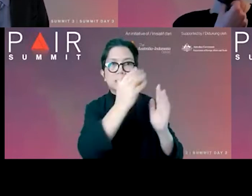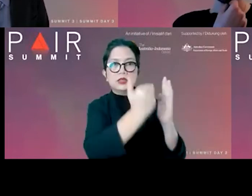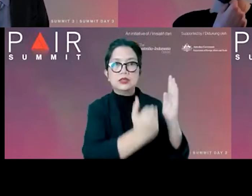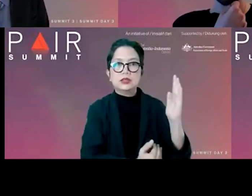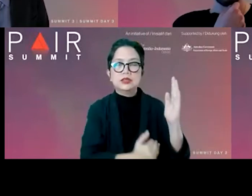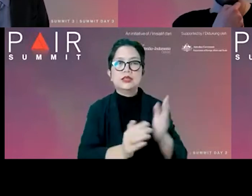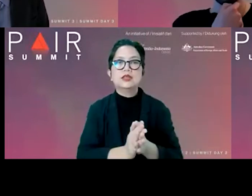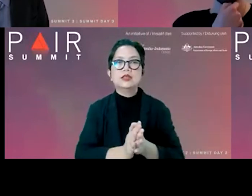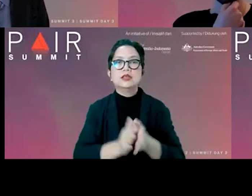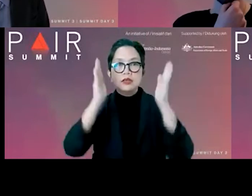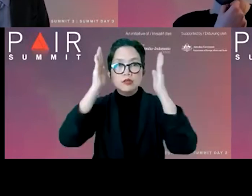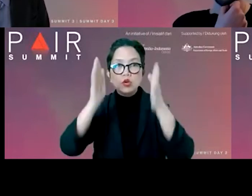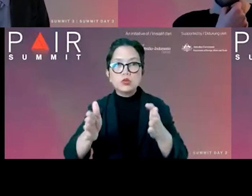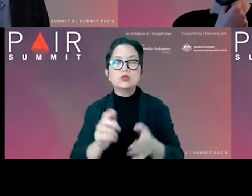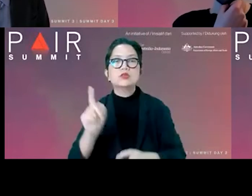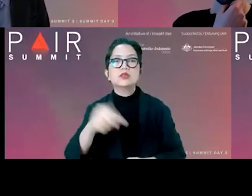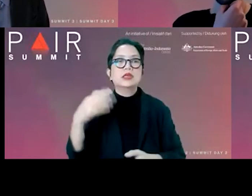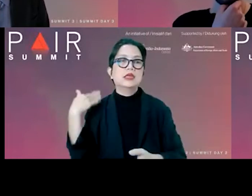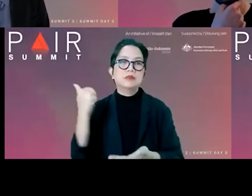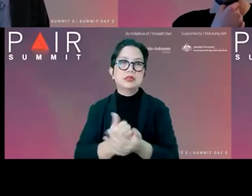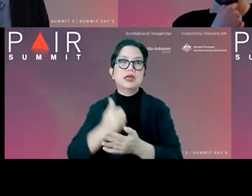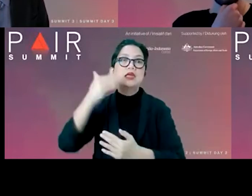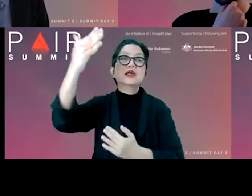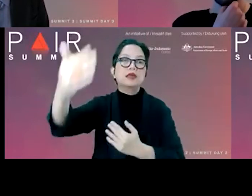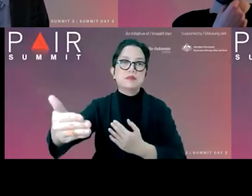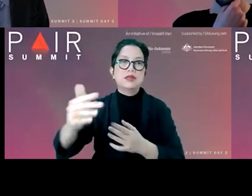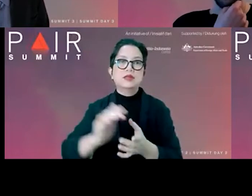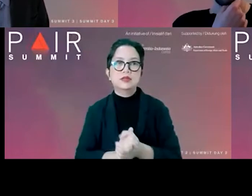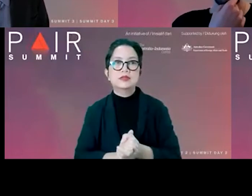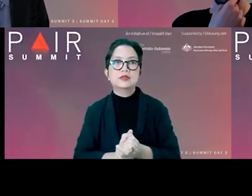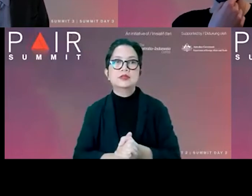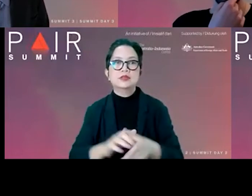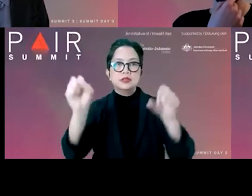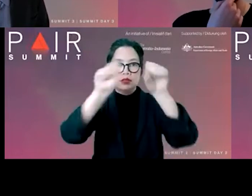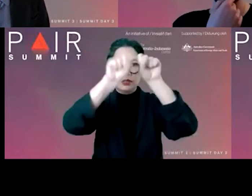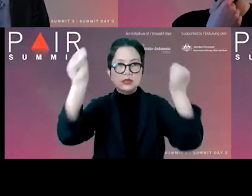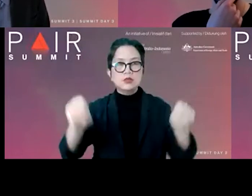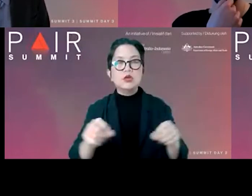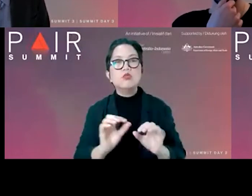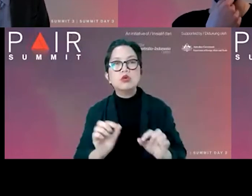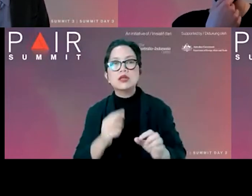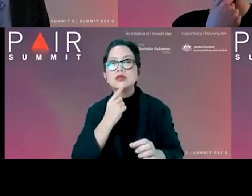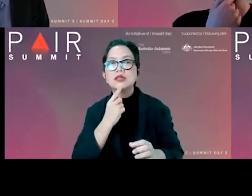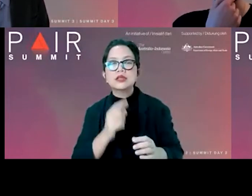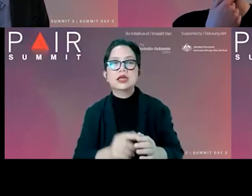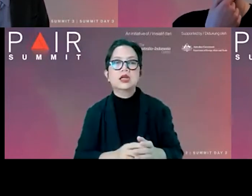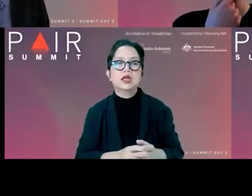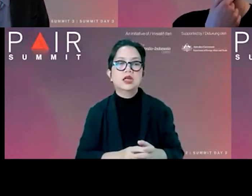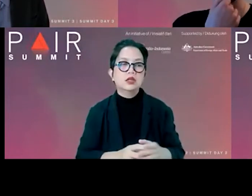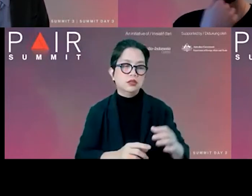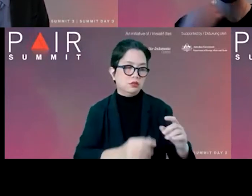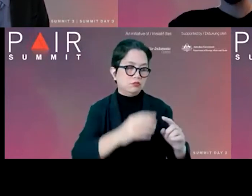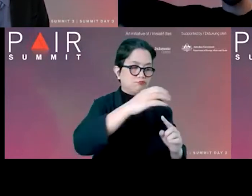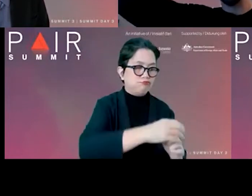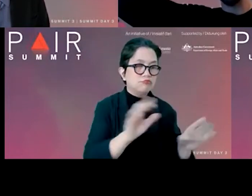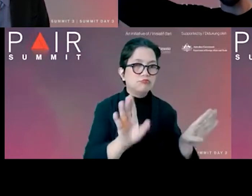don't think a model just exists for the lockdown phase. I think a model just begins at the lockdown phase with that important data and